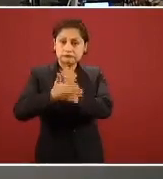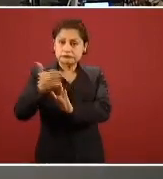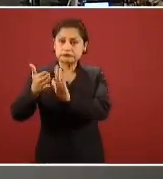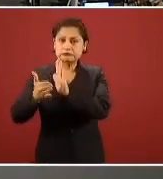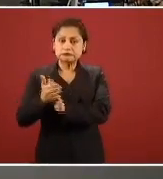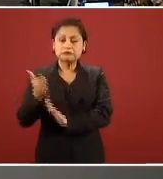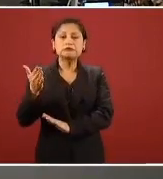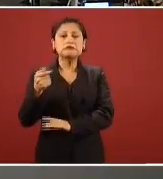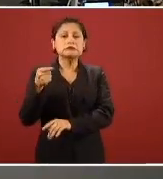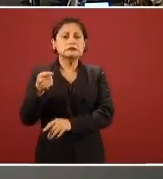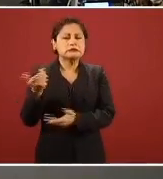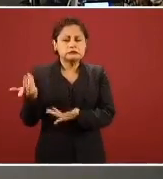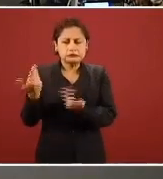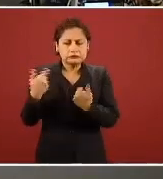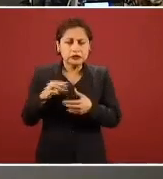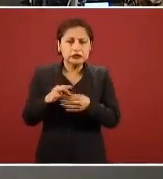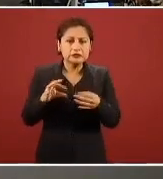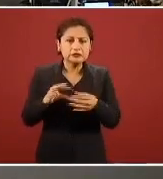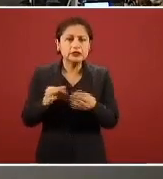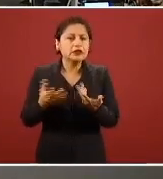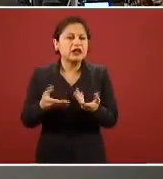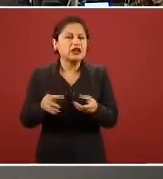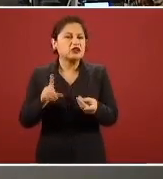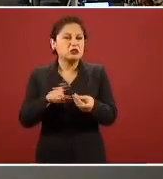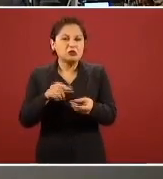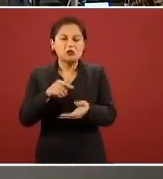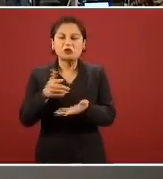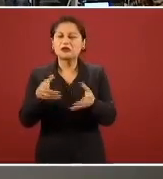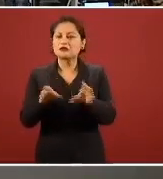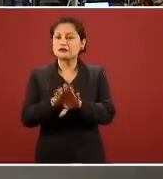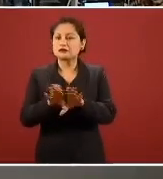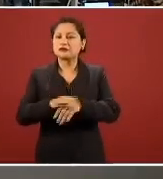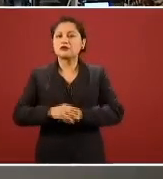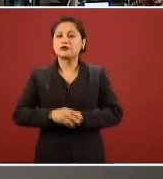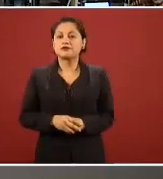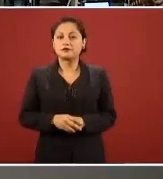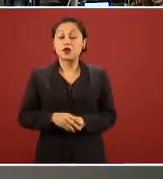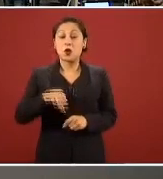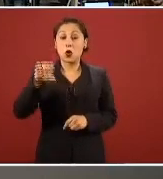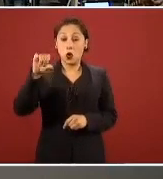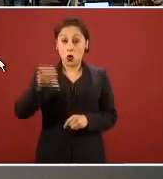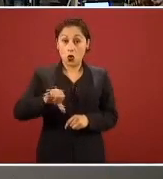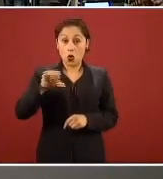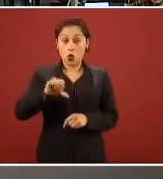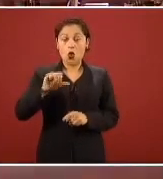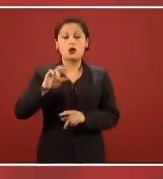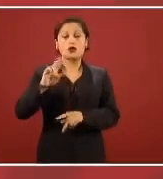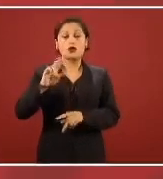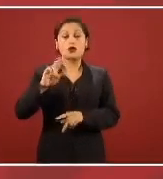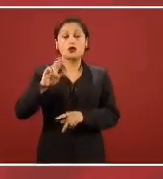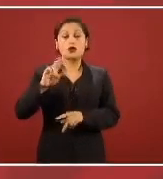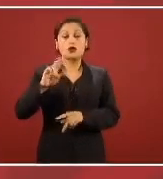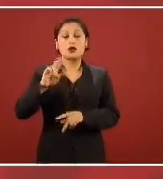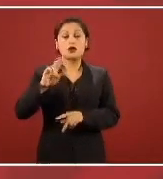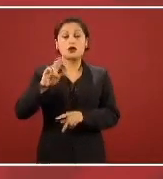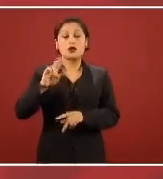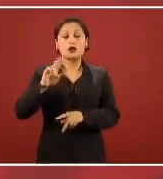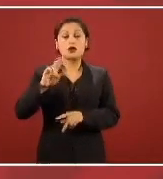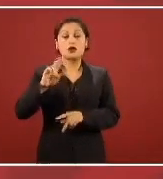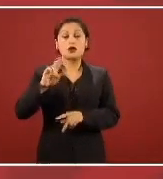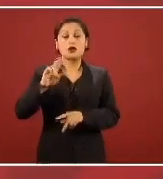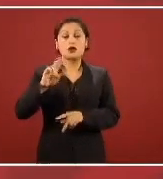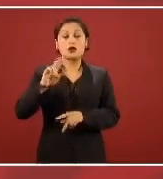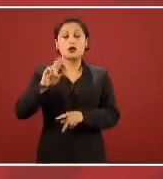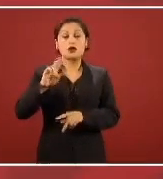construyendo, that are being constructed. Hoy vamos a inaugurar dos, and today, mañana dos, we're inaugurating